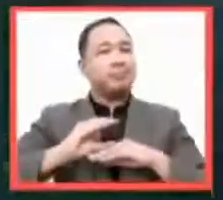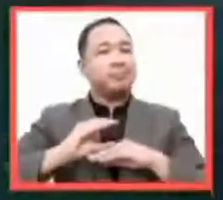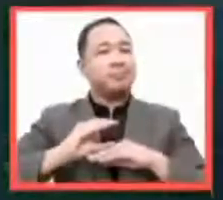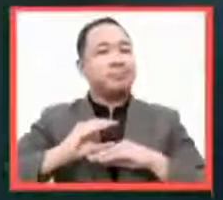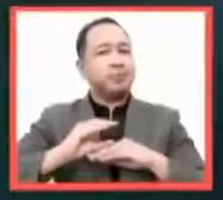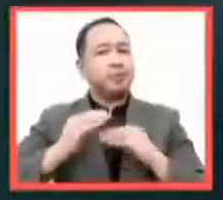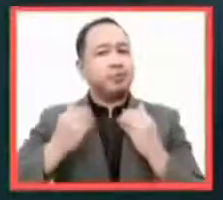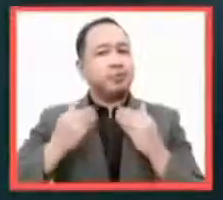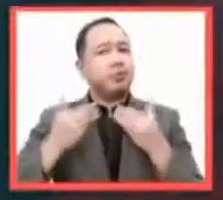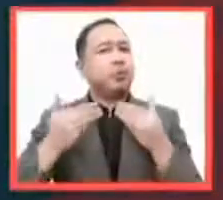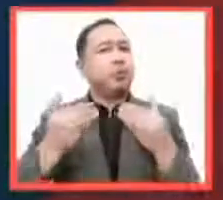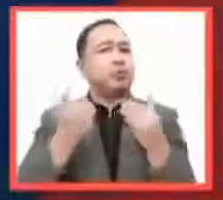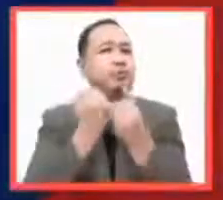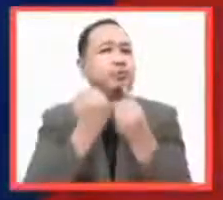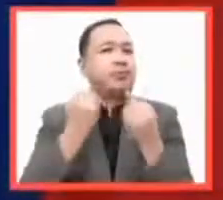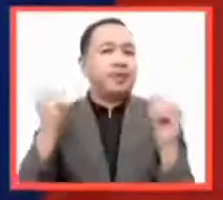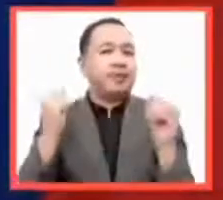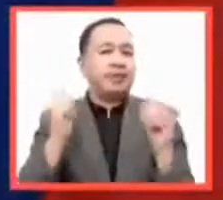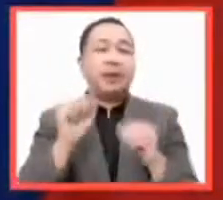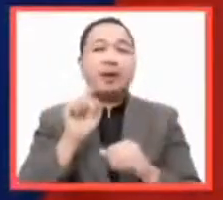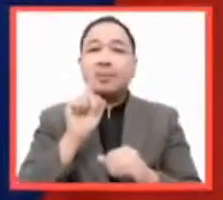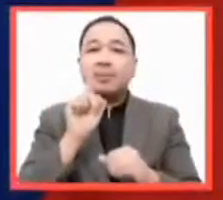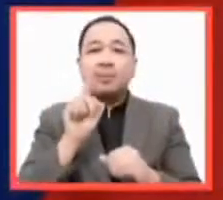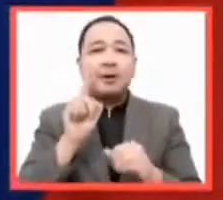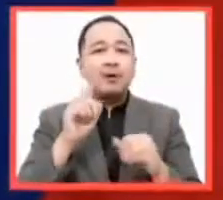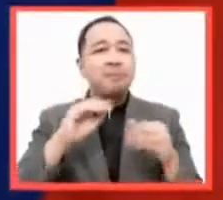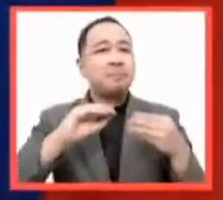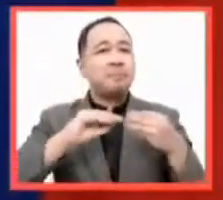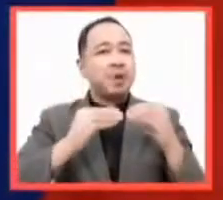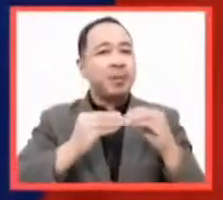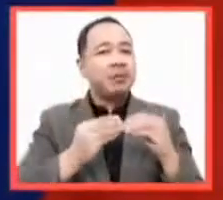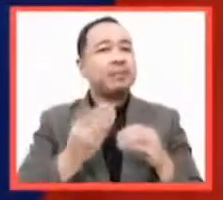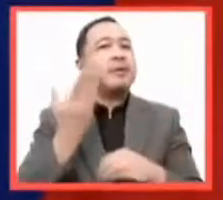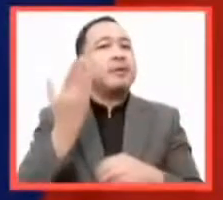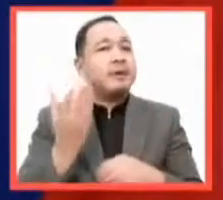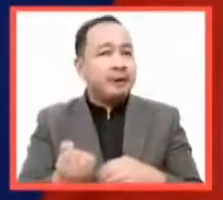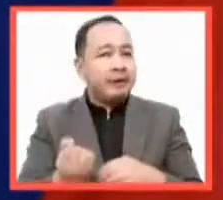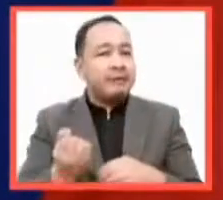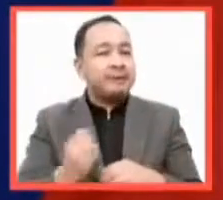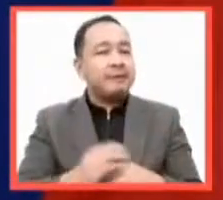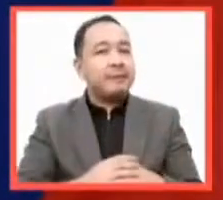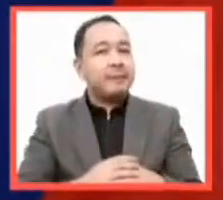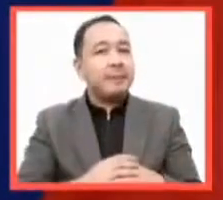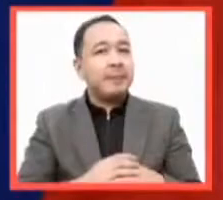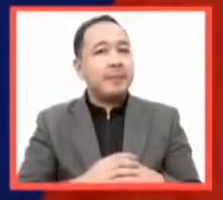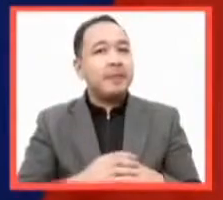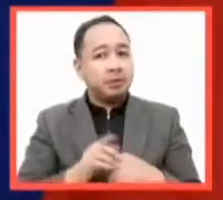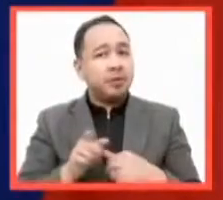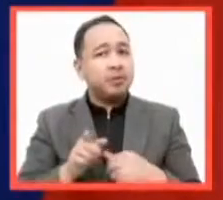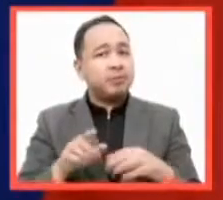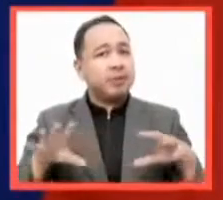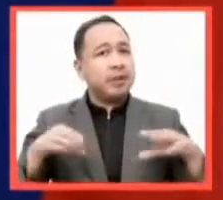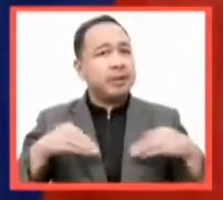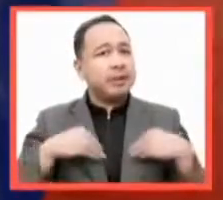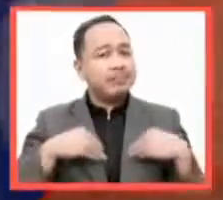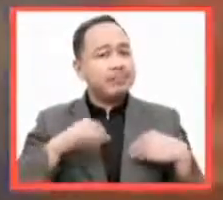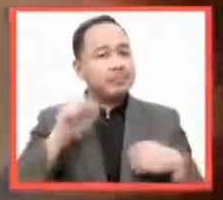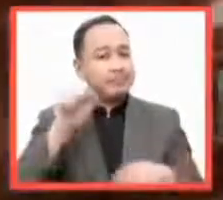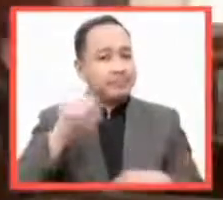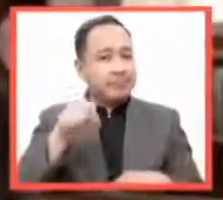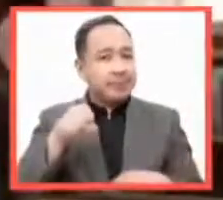democracy. But difficult challenges remain. This we do not deny.